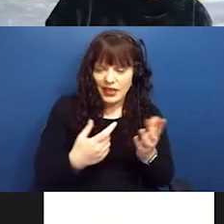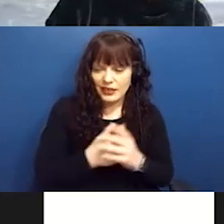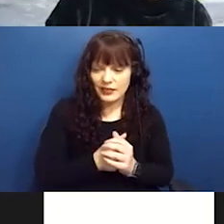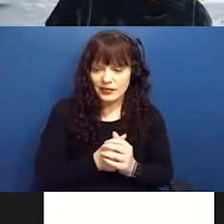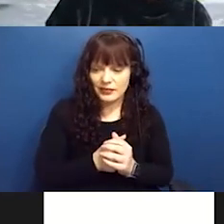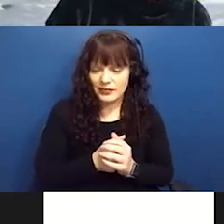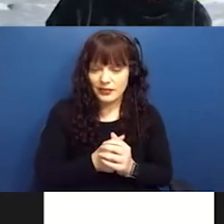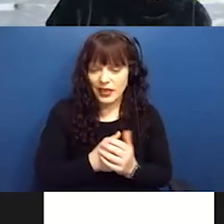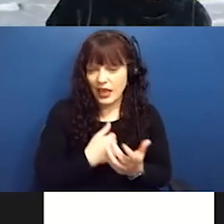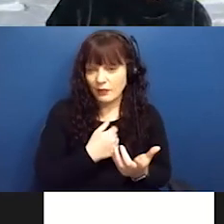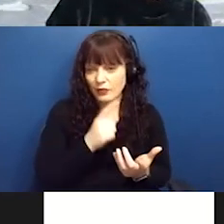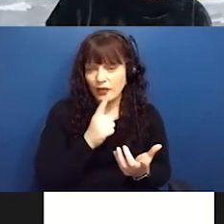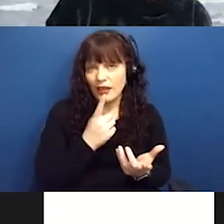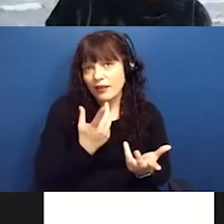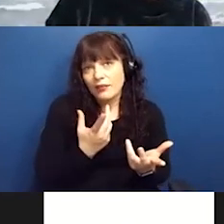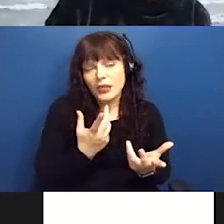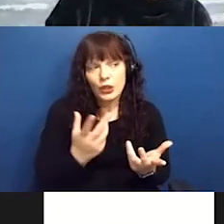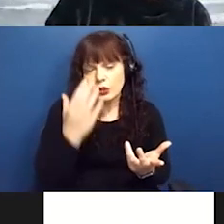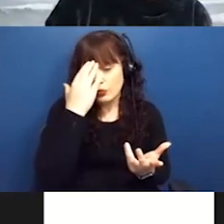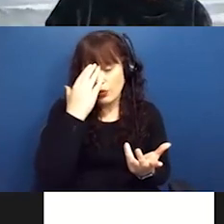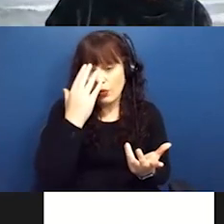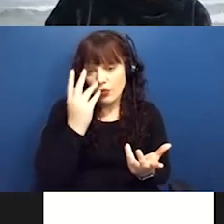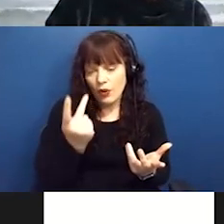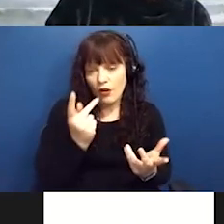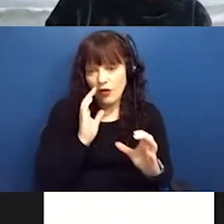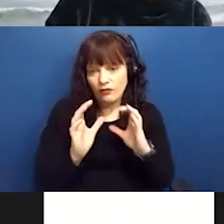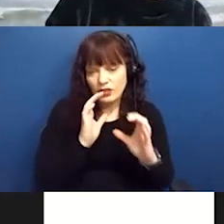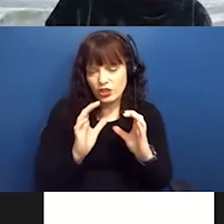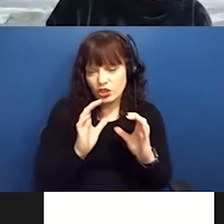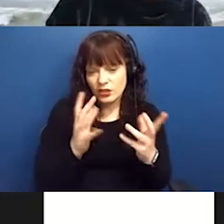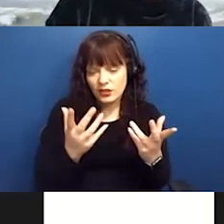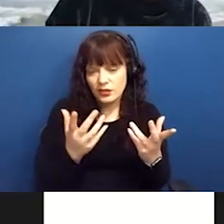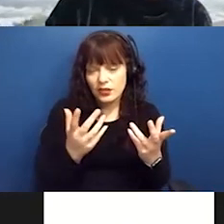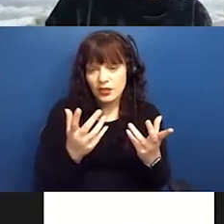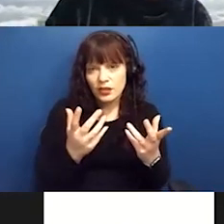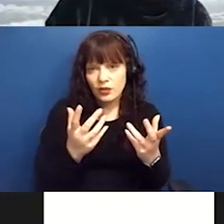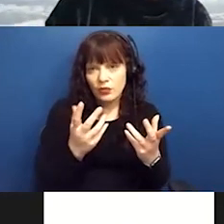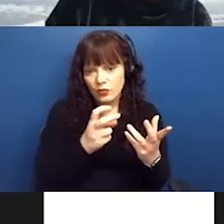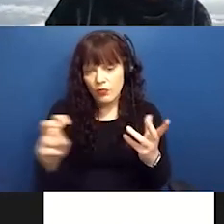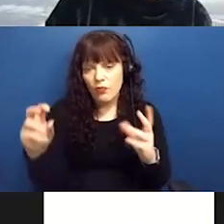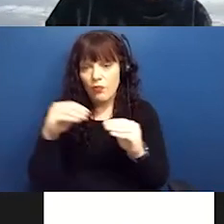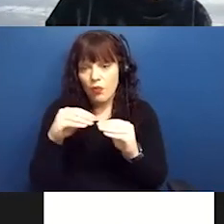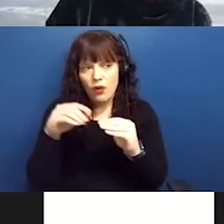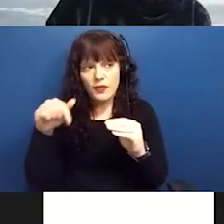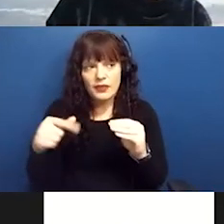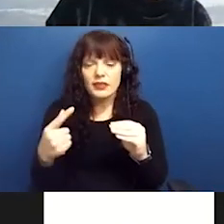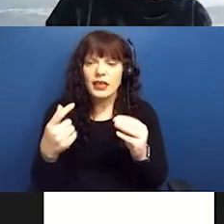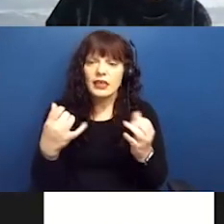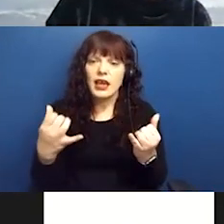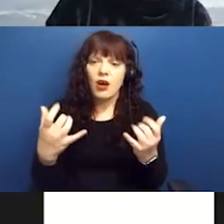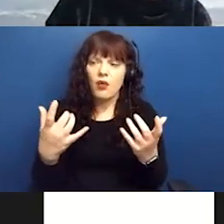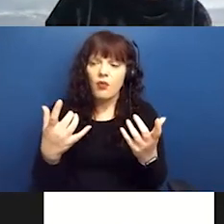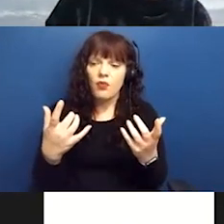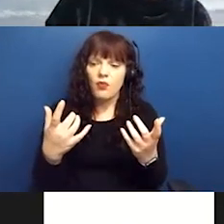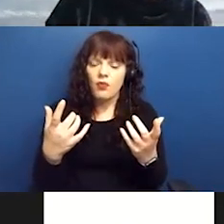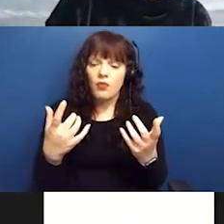And I've been moving more and more, and, you know, from our conversations, more into this realm. And I am at a stage in my academic career where I